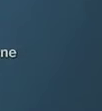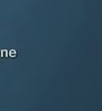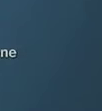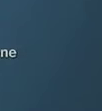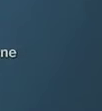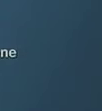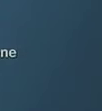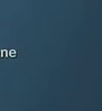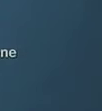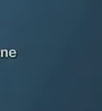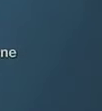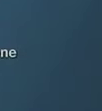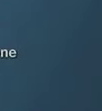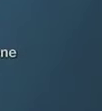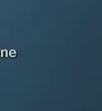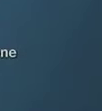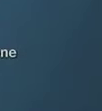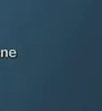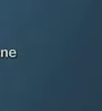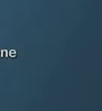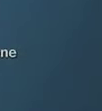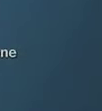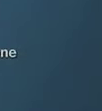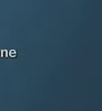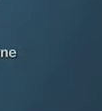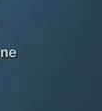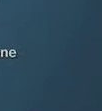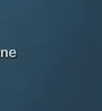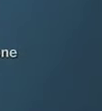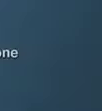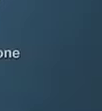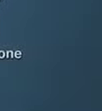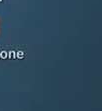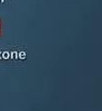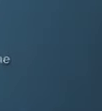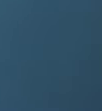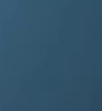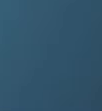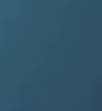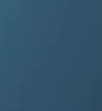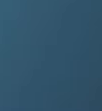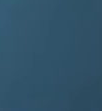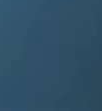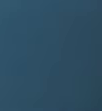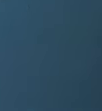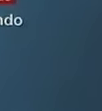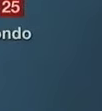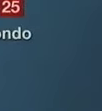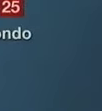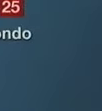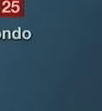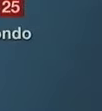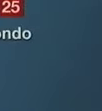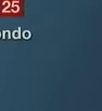as the day goes on. It's still going to be fairly warm in the northern parts, where temperatures rise into the mid-20s. Some of that wet weather will